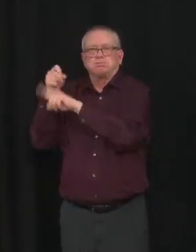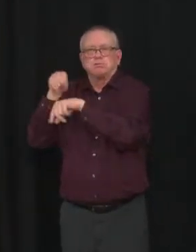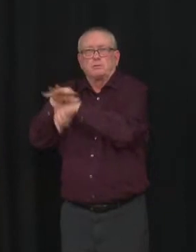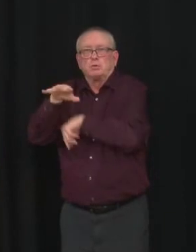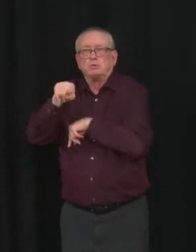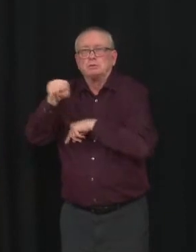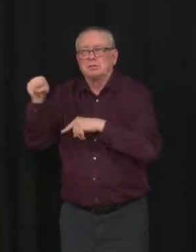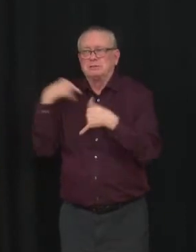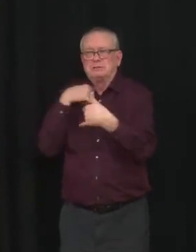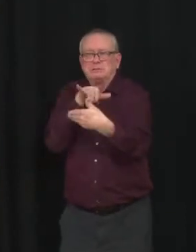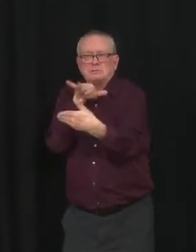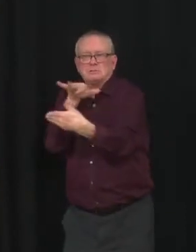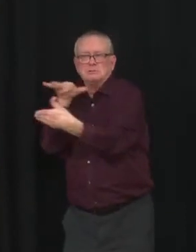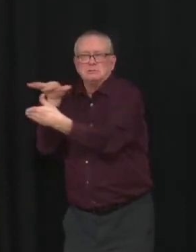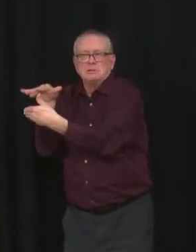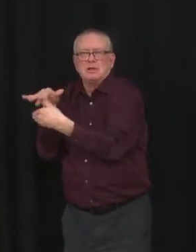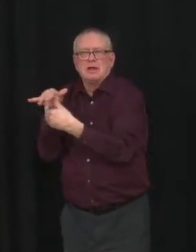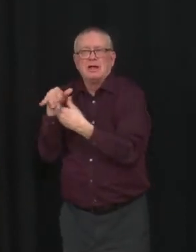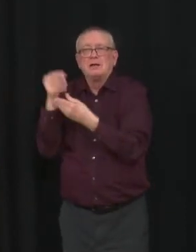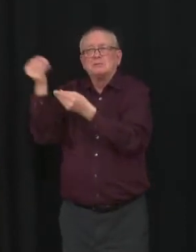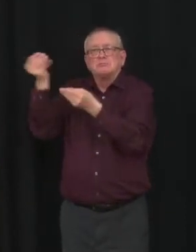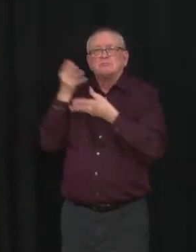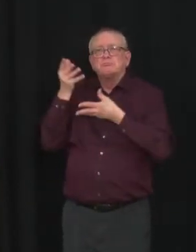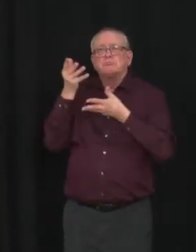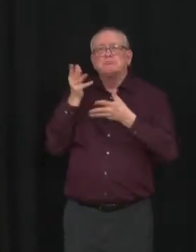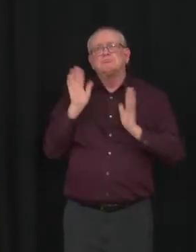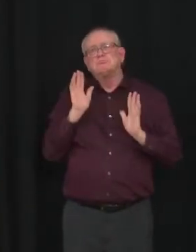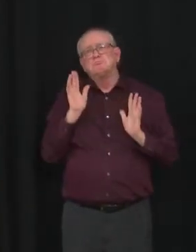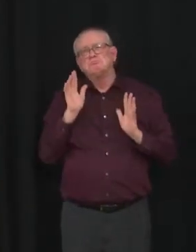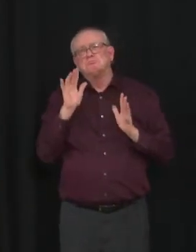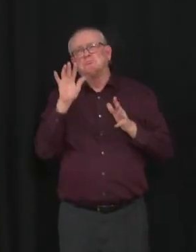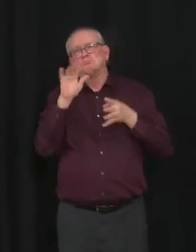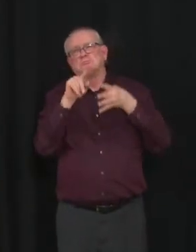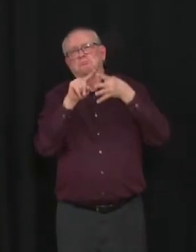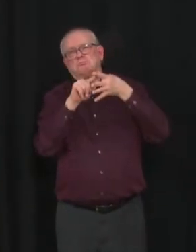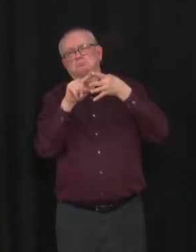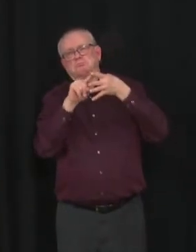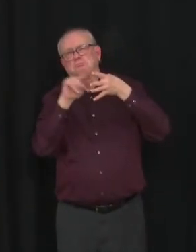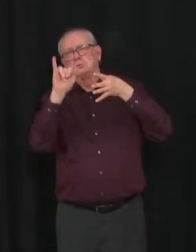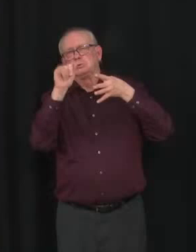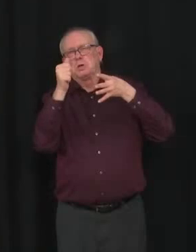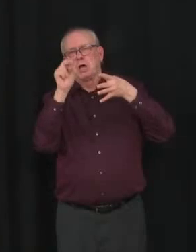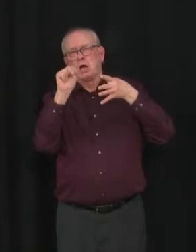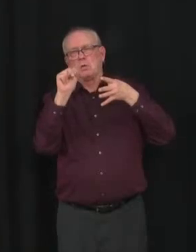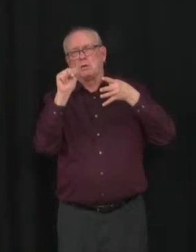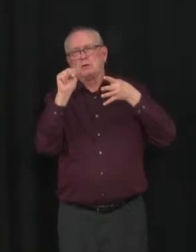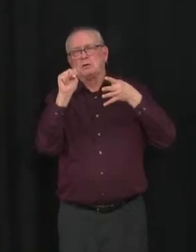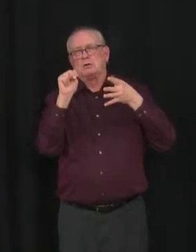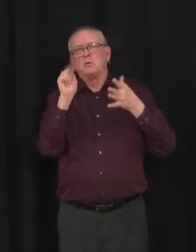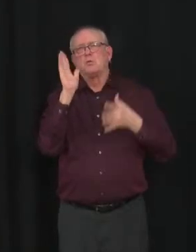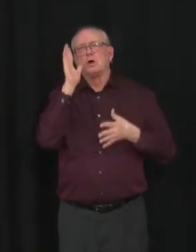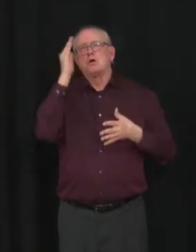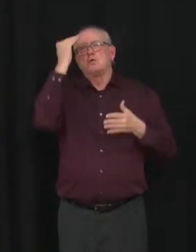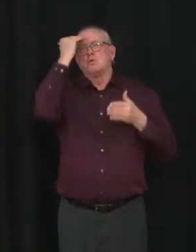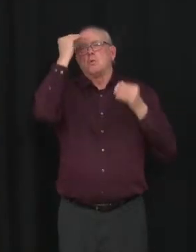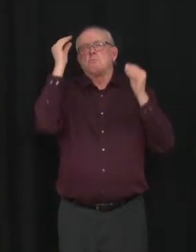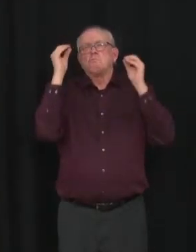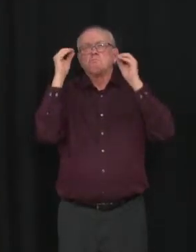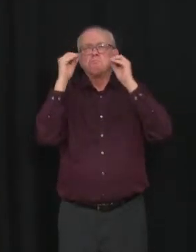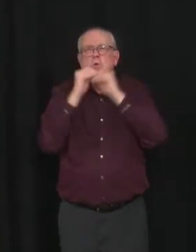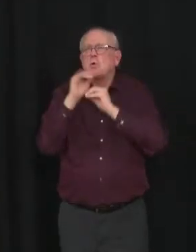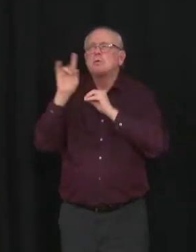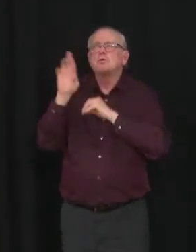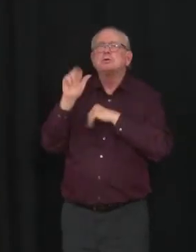picture by the first week of January about what kind of threat Omicron